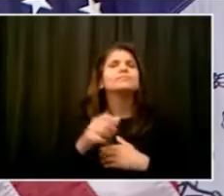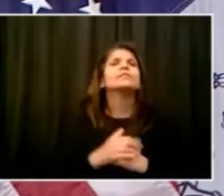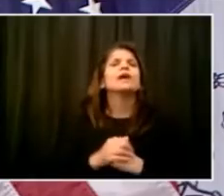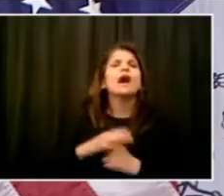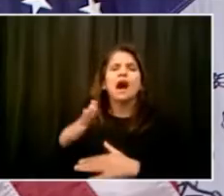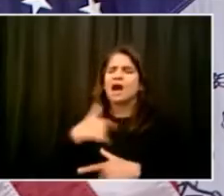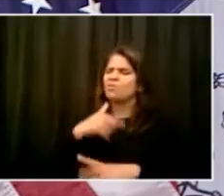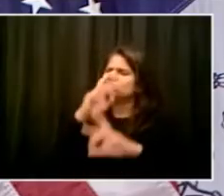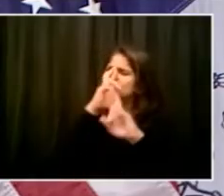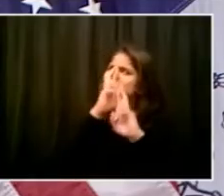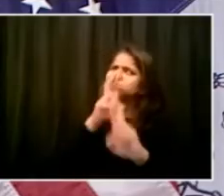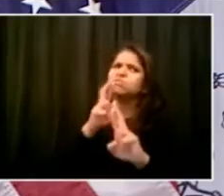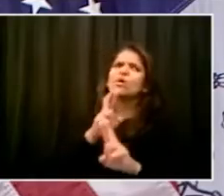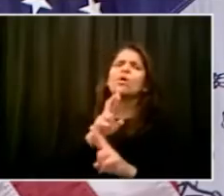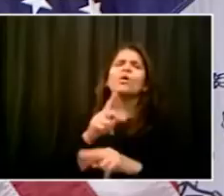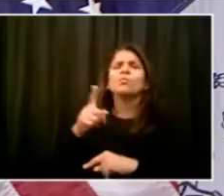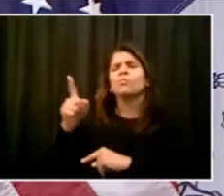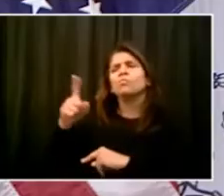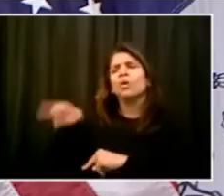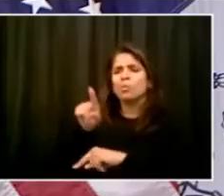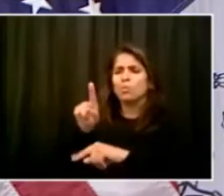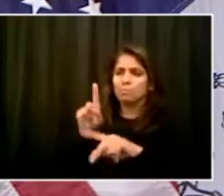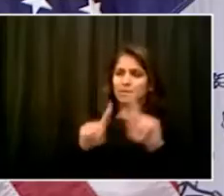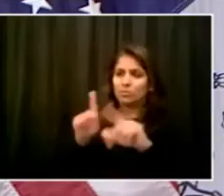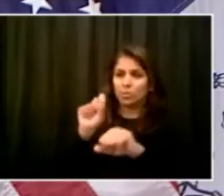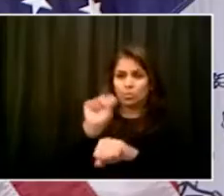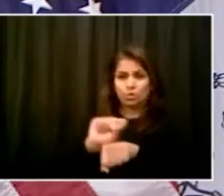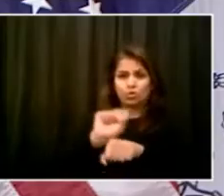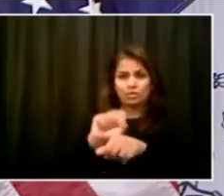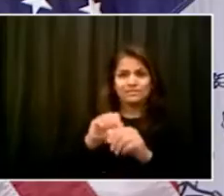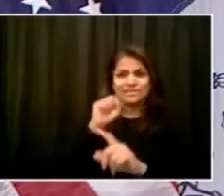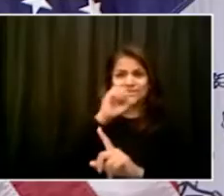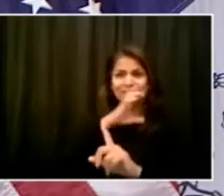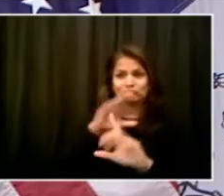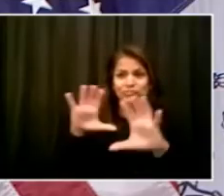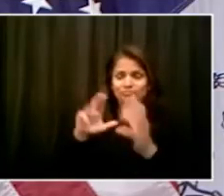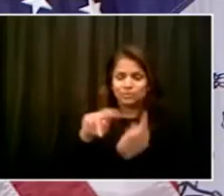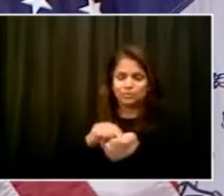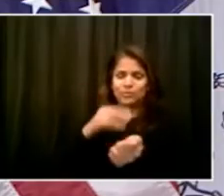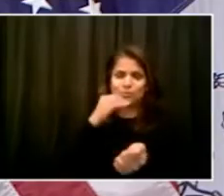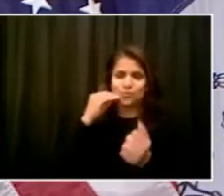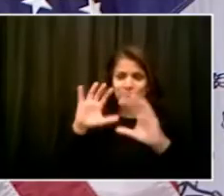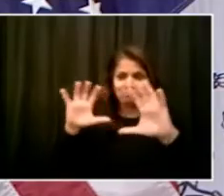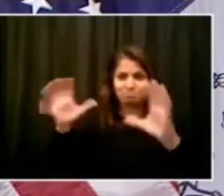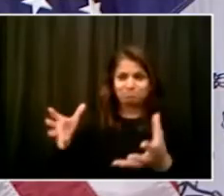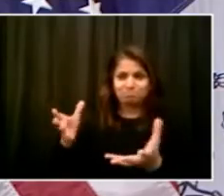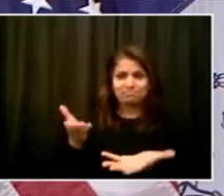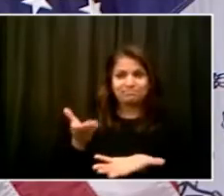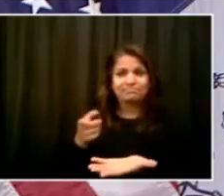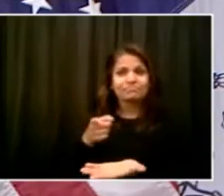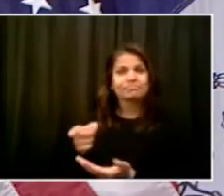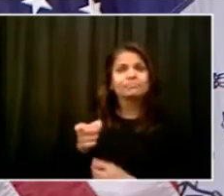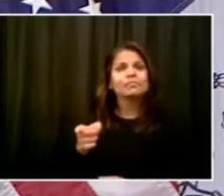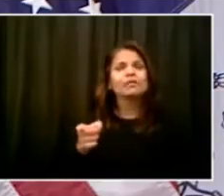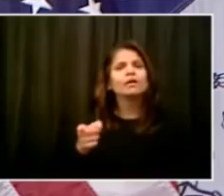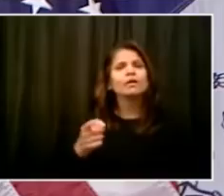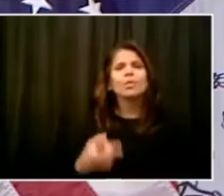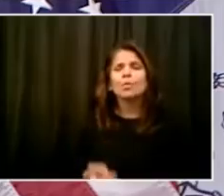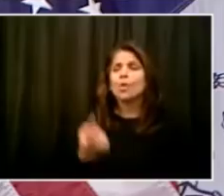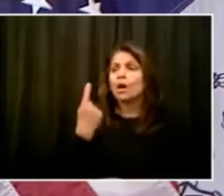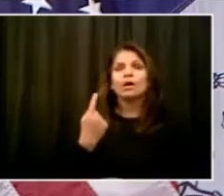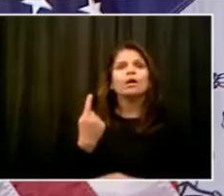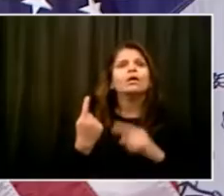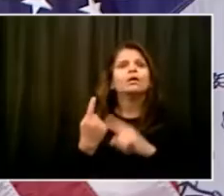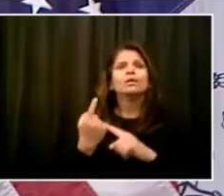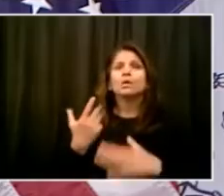the answer gets to the root of things. I think one of the big problems here is this is an